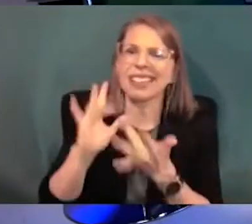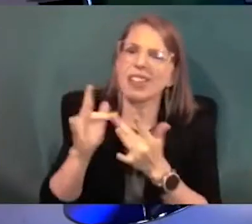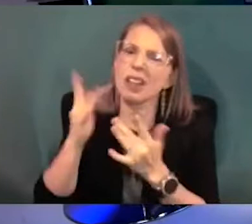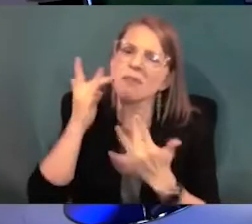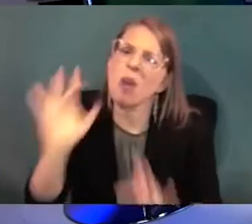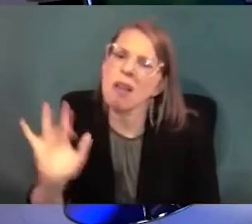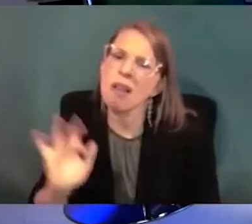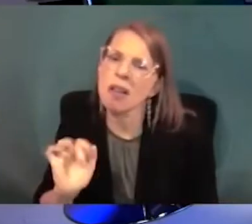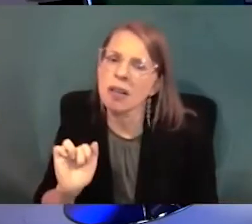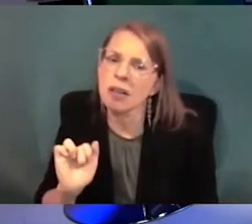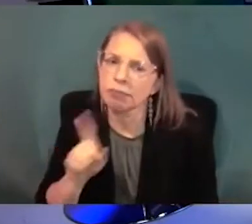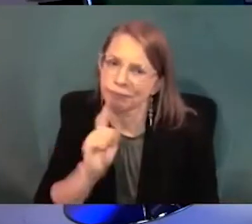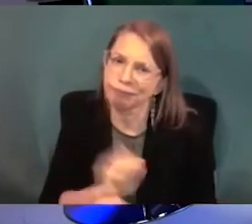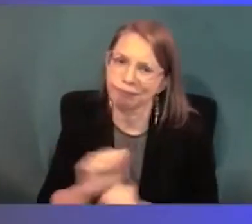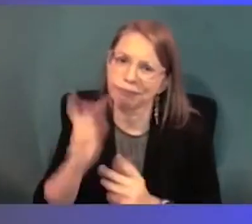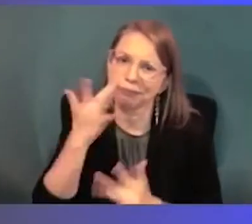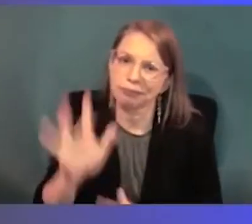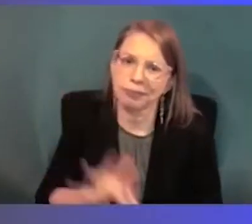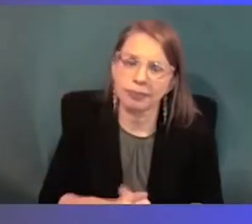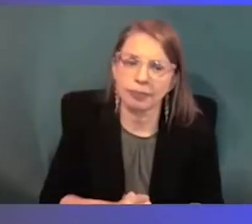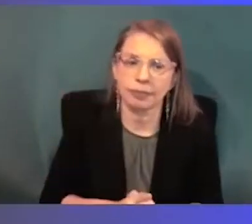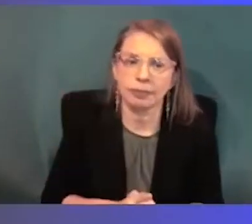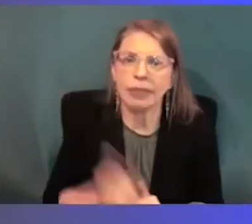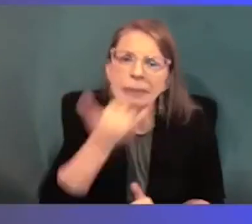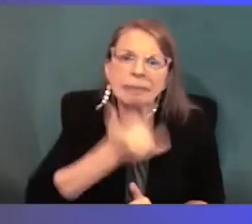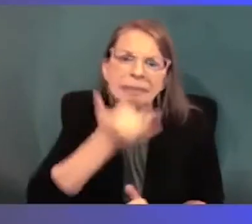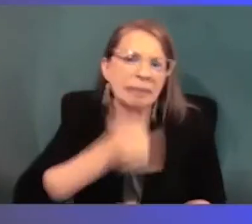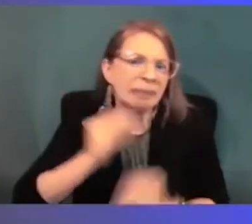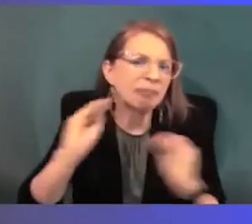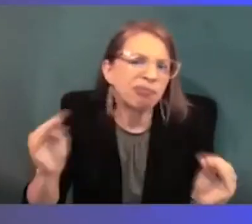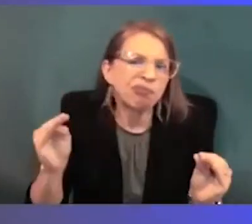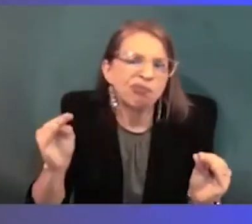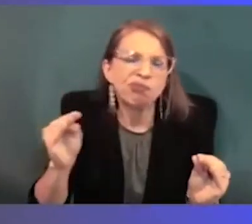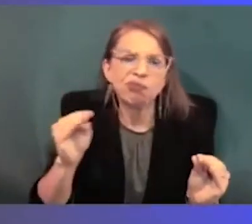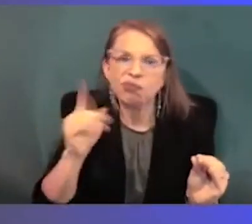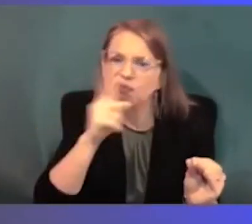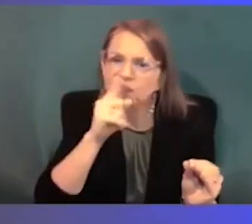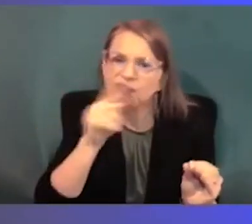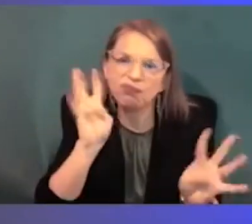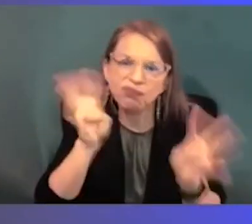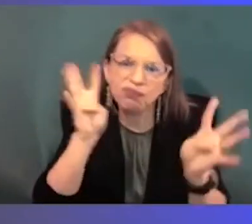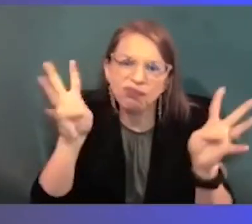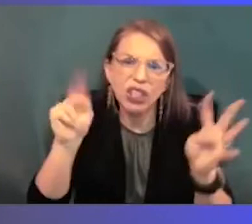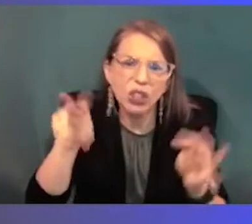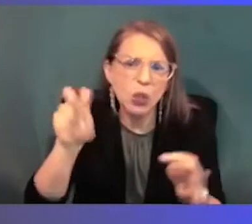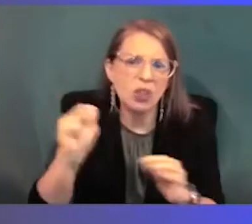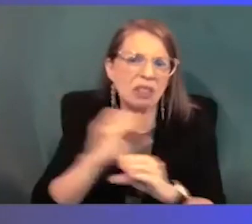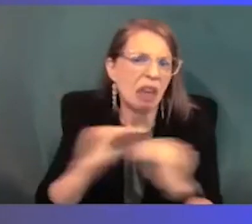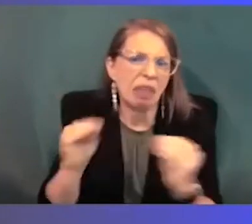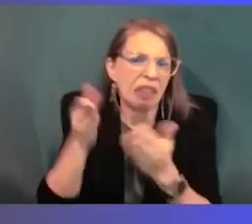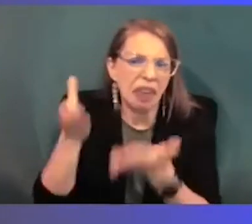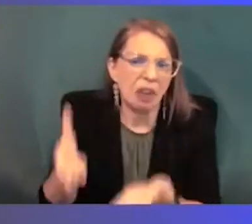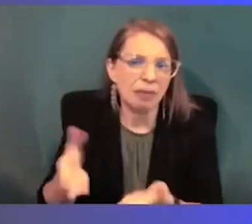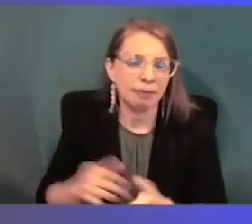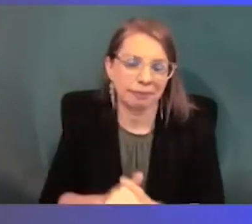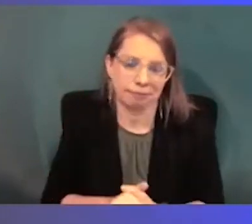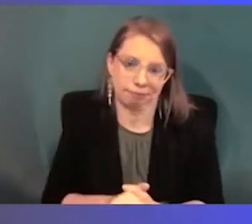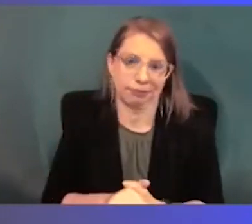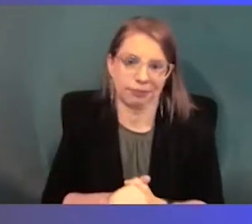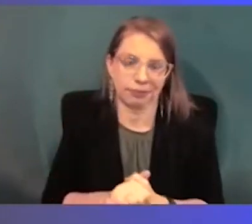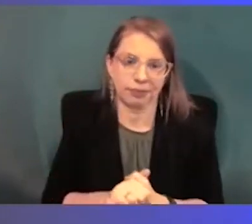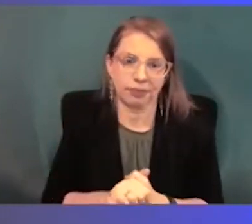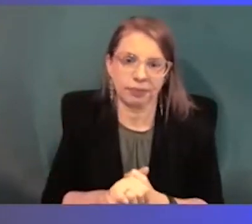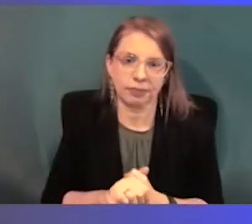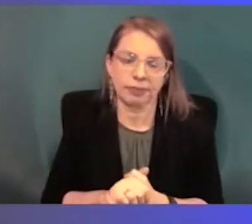very smart, and, Yeah. and there's no mistakes or no false news. nothing in there. So I think that plays a huge part.